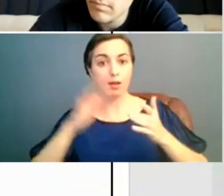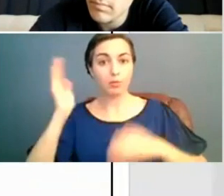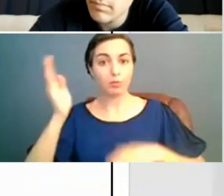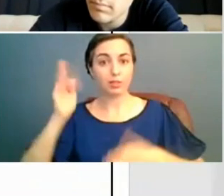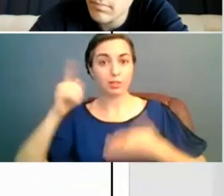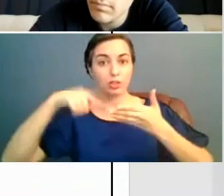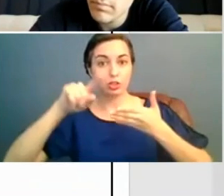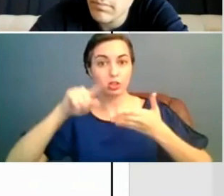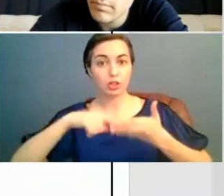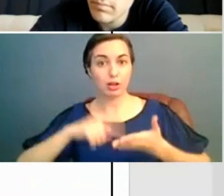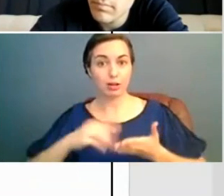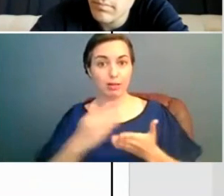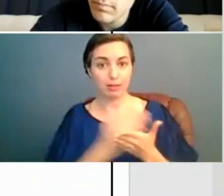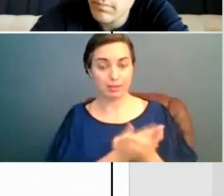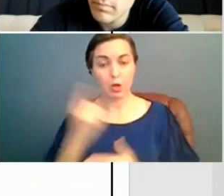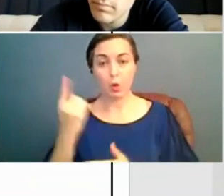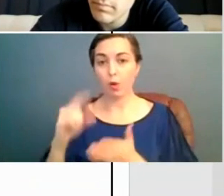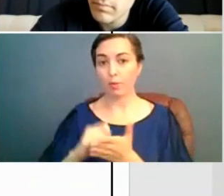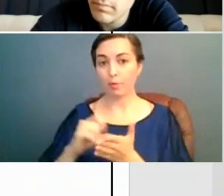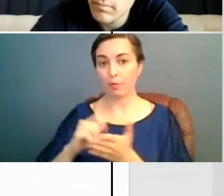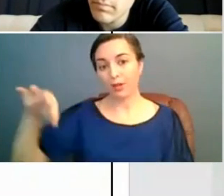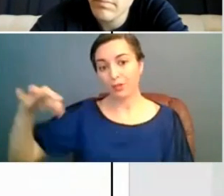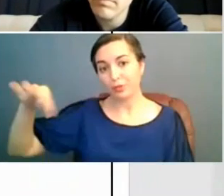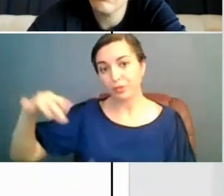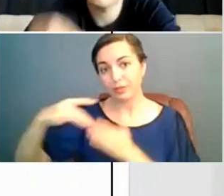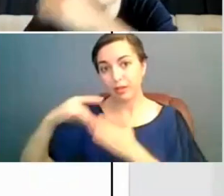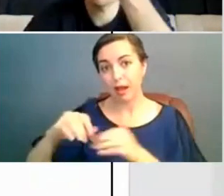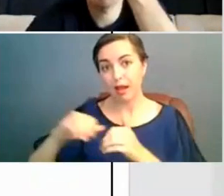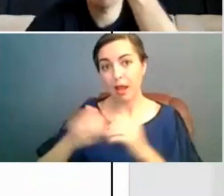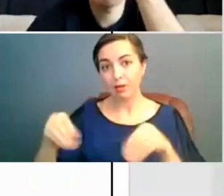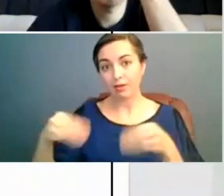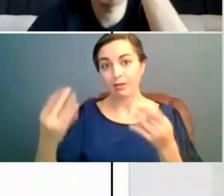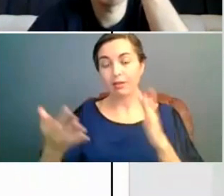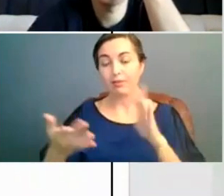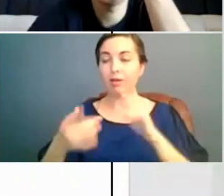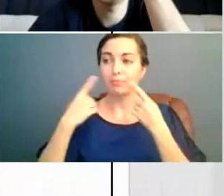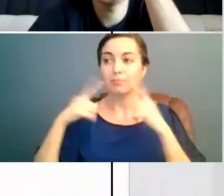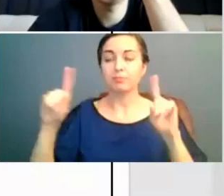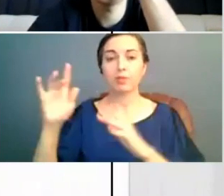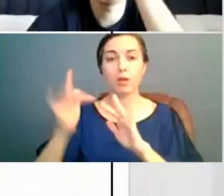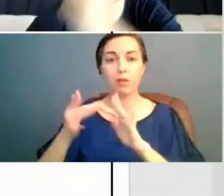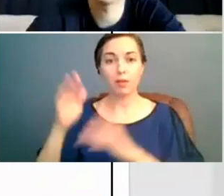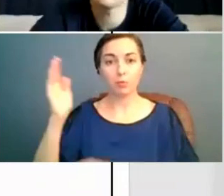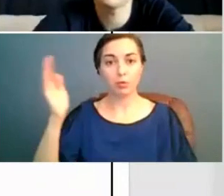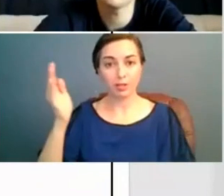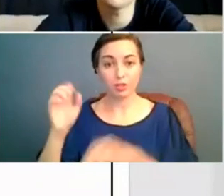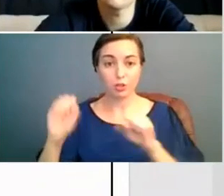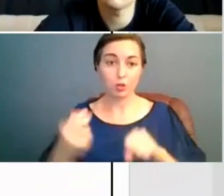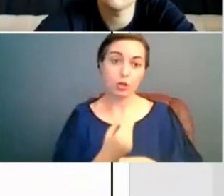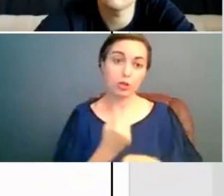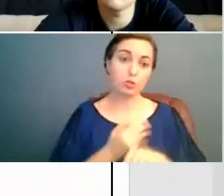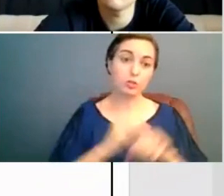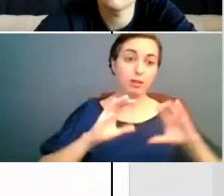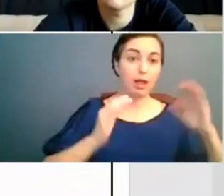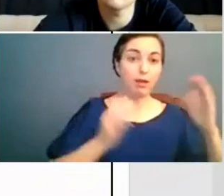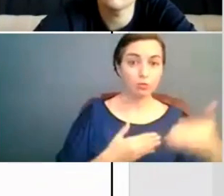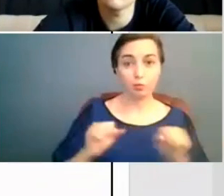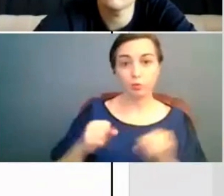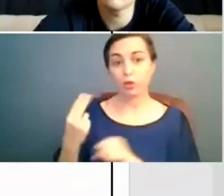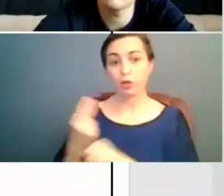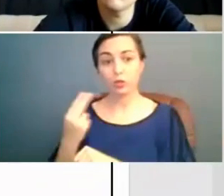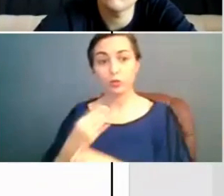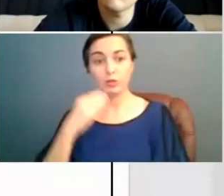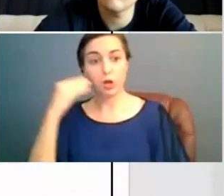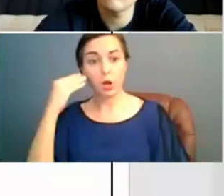on how to give effective online presentations that's useful in the classroom, useful at home, wherever you might be